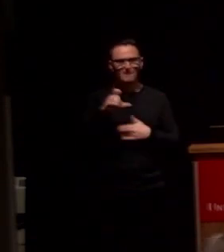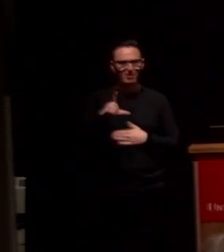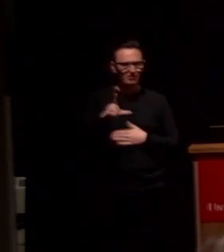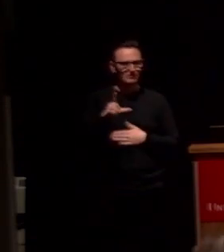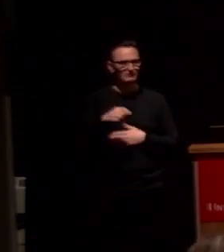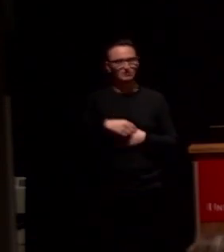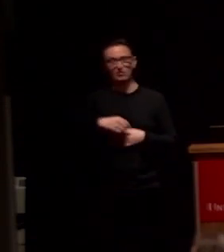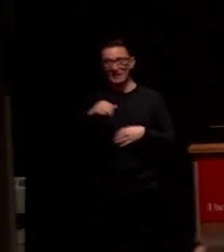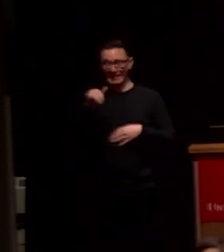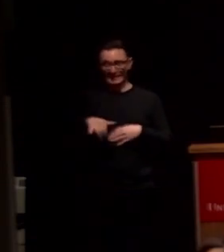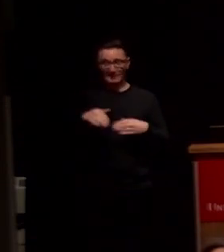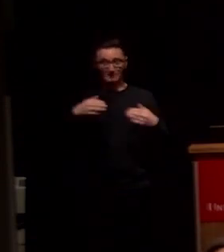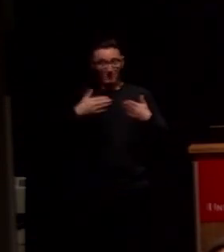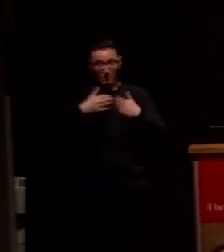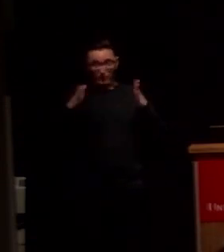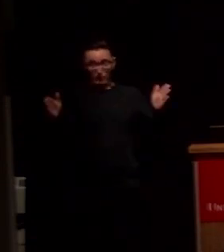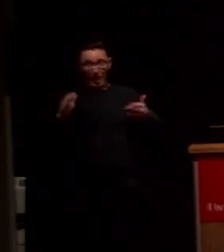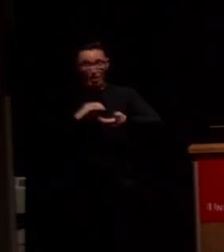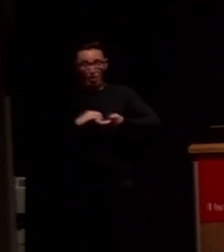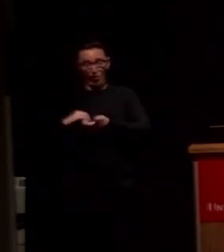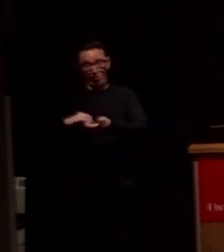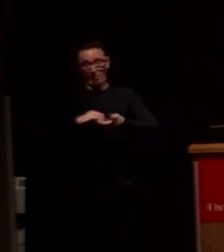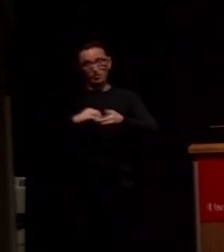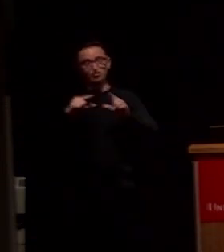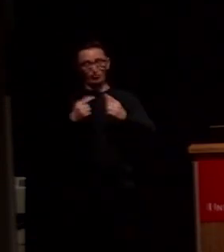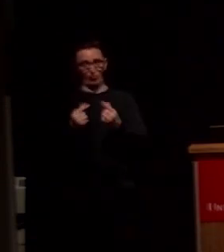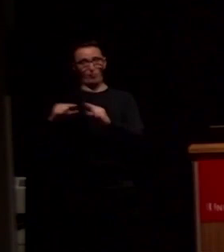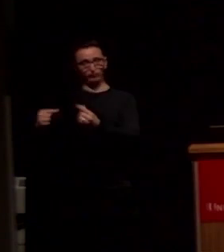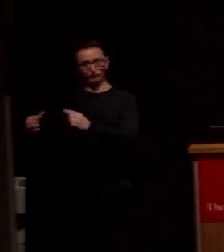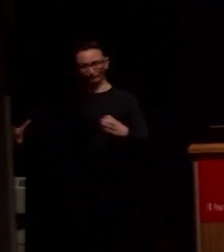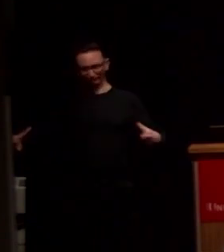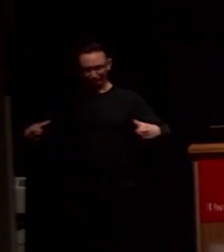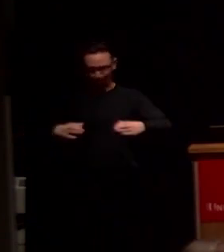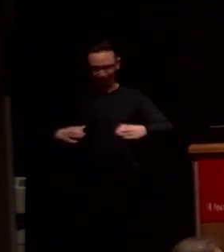broad coalition of groups. So it's one of the ways that we can do that.